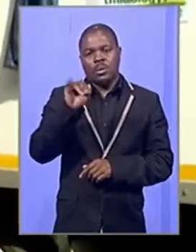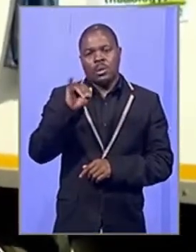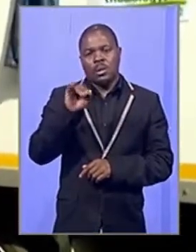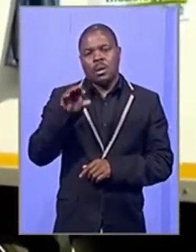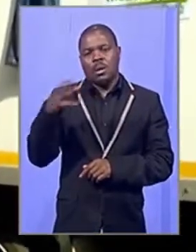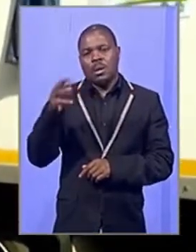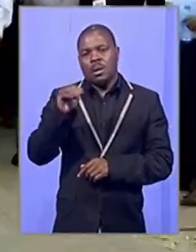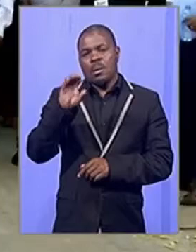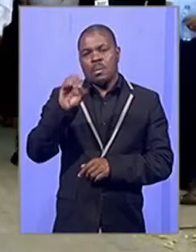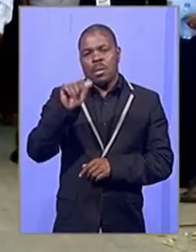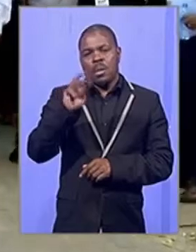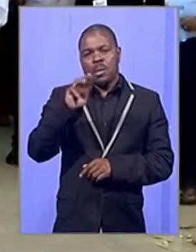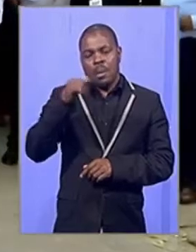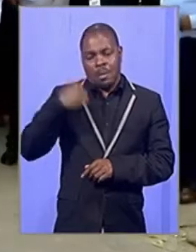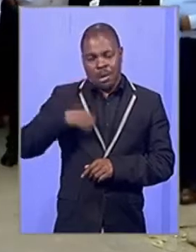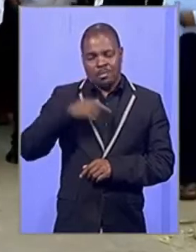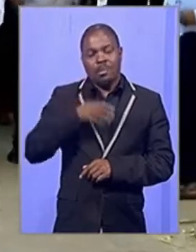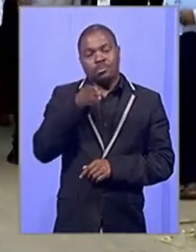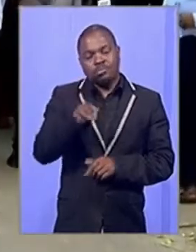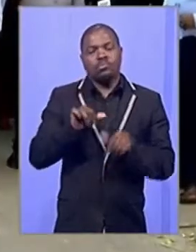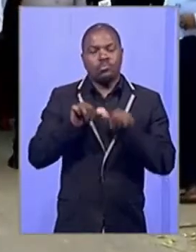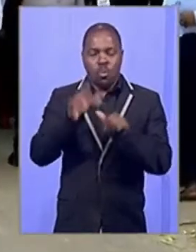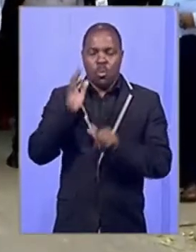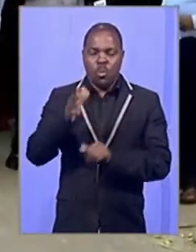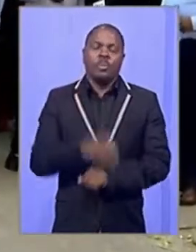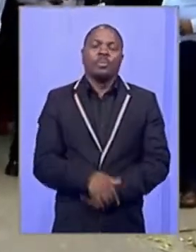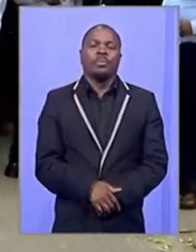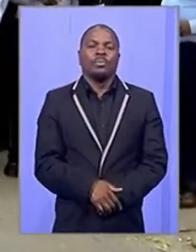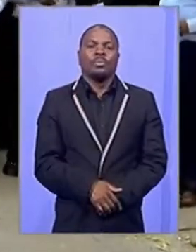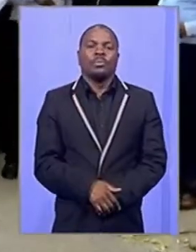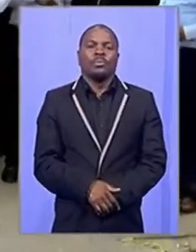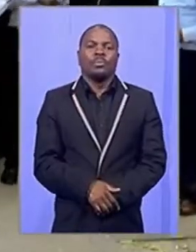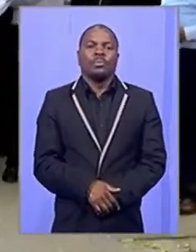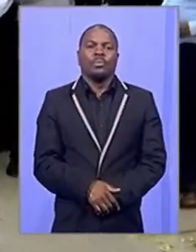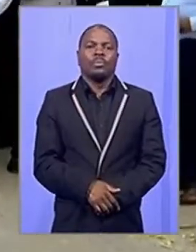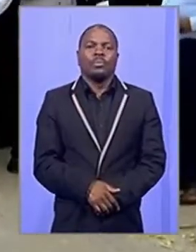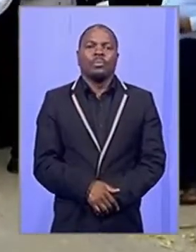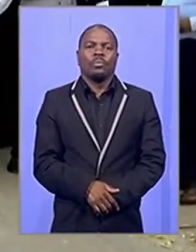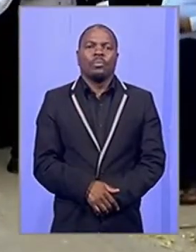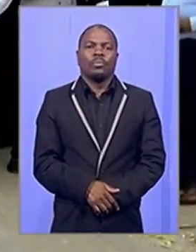Lichtenburg. Itumeleng Khajane, SABC News, Marikana.